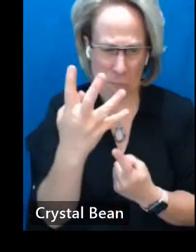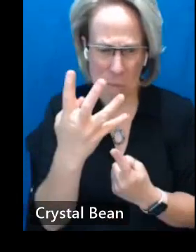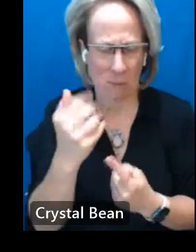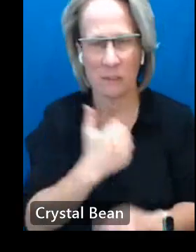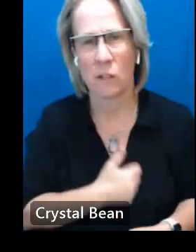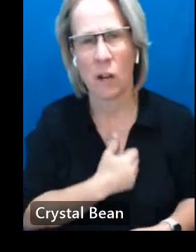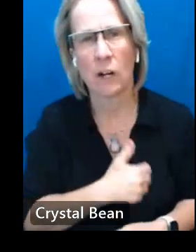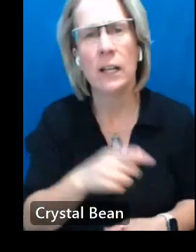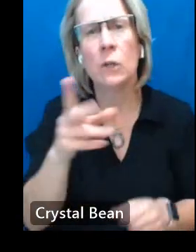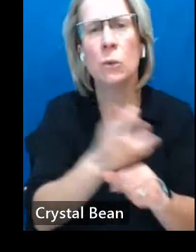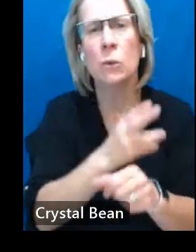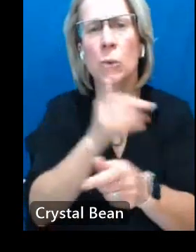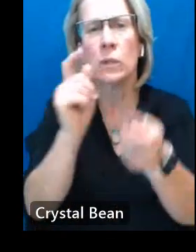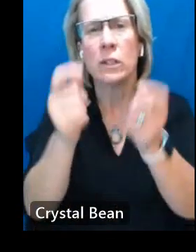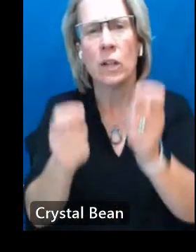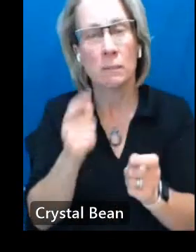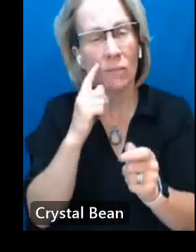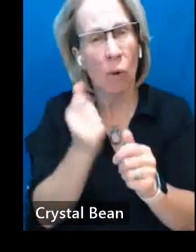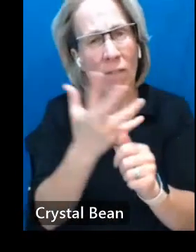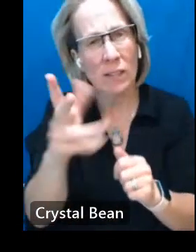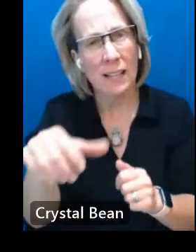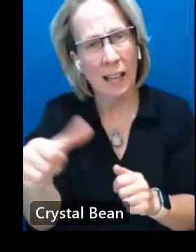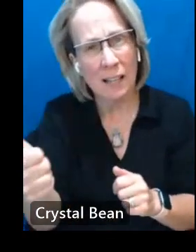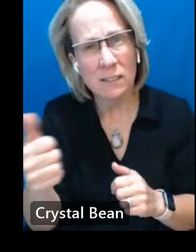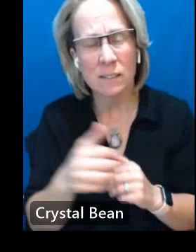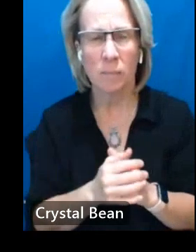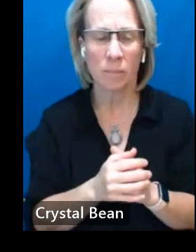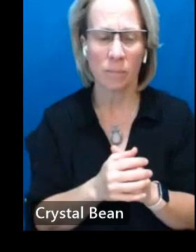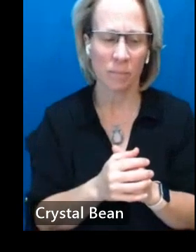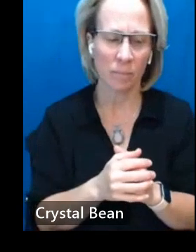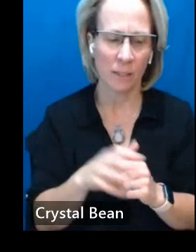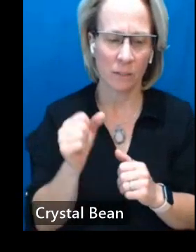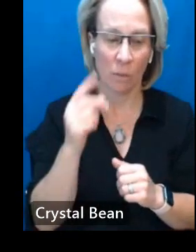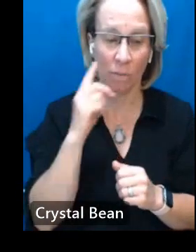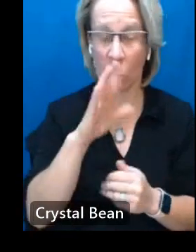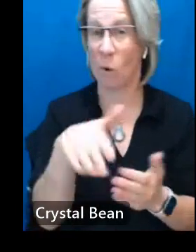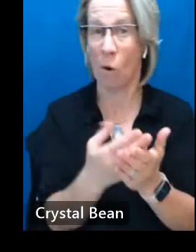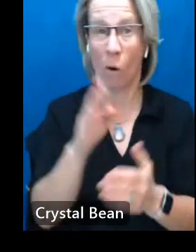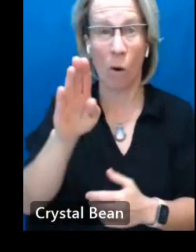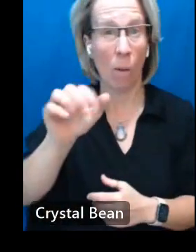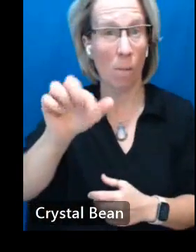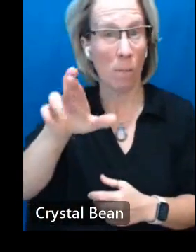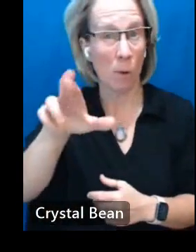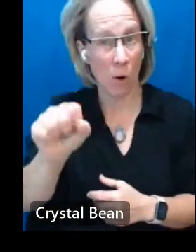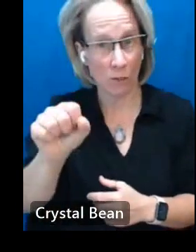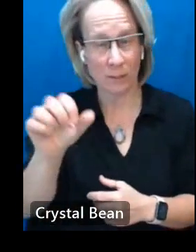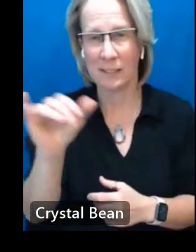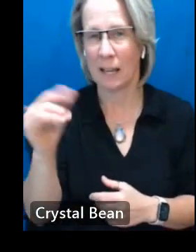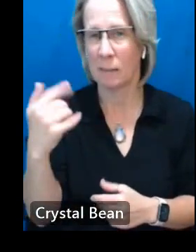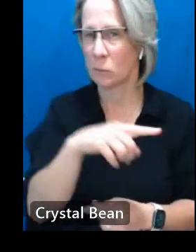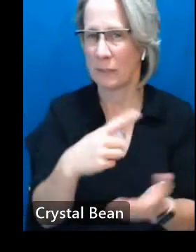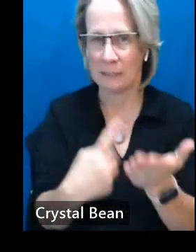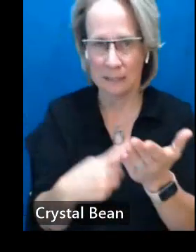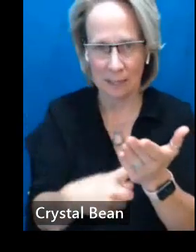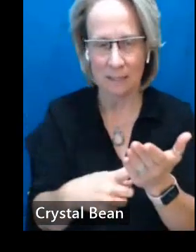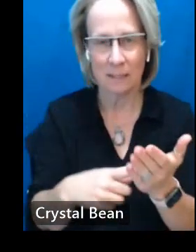for basically everything else. Okay, so that's for all bars, like we talked about, all